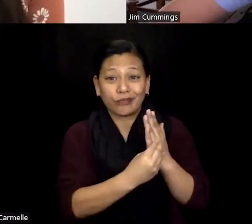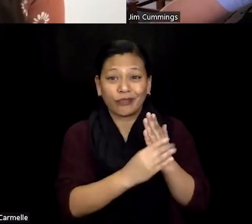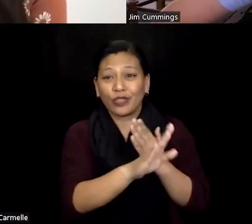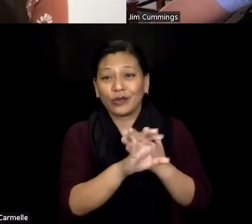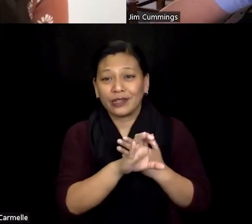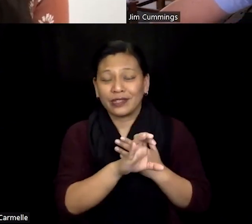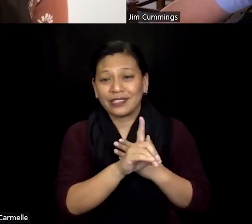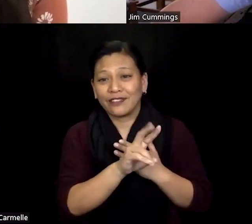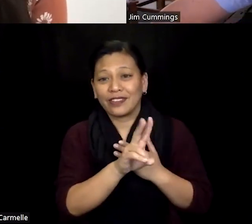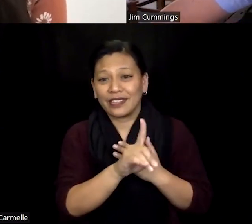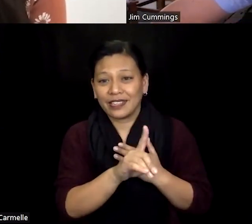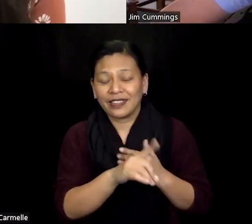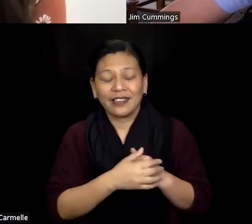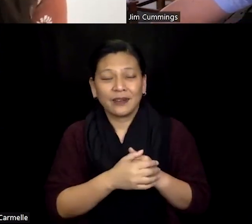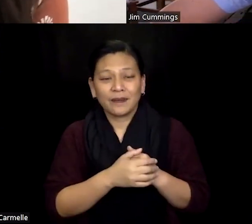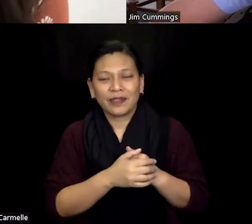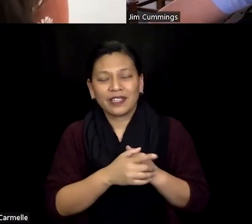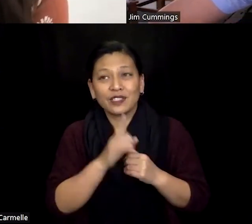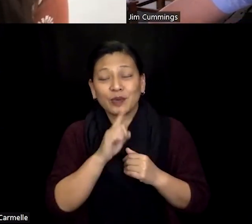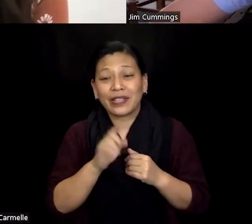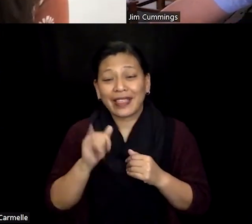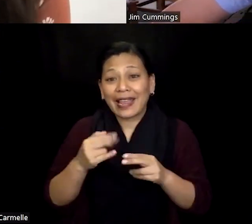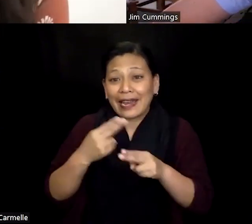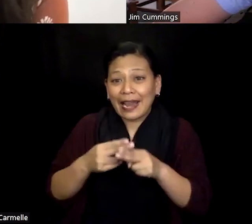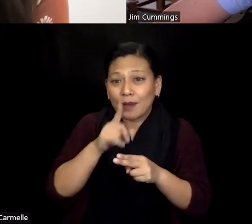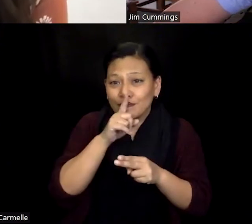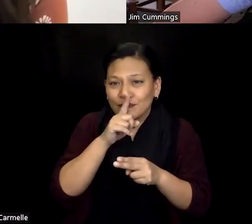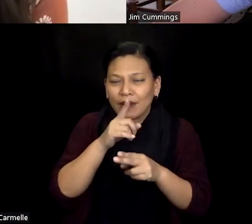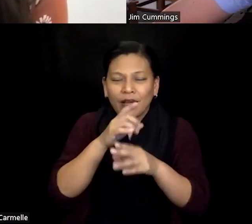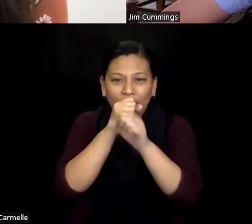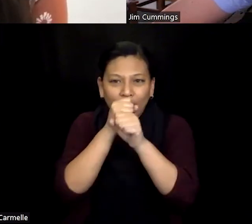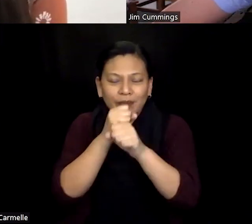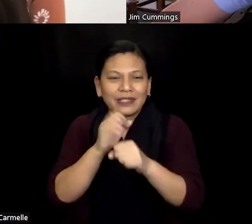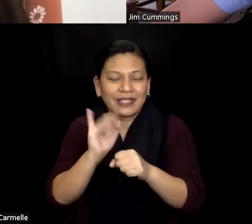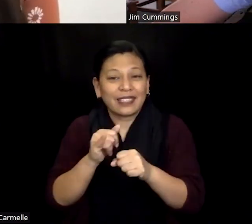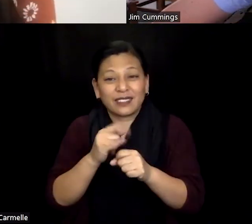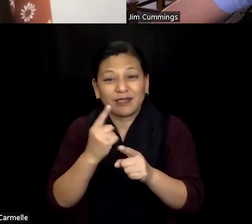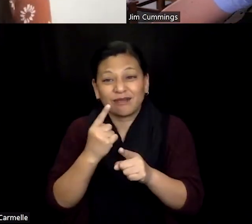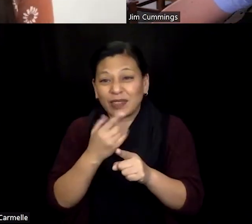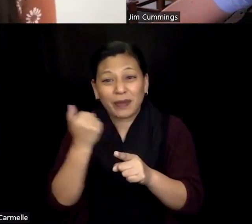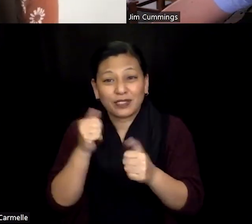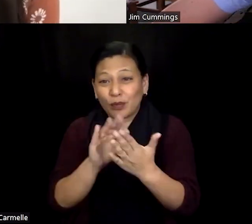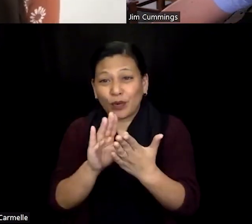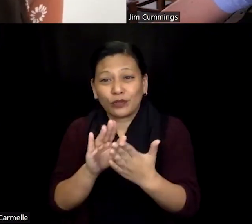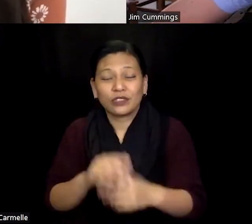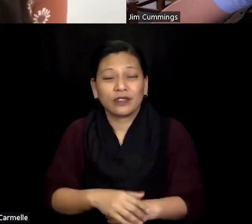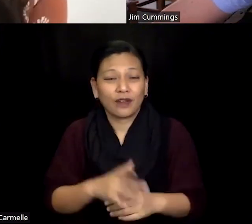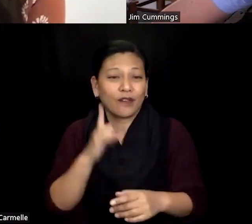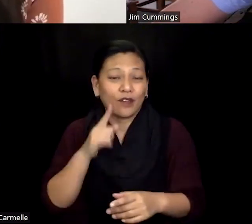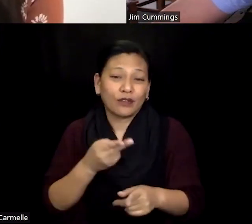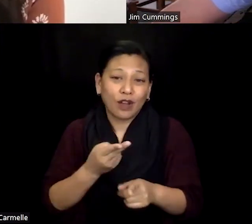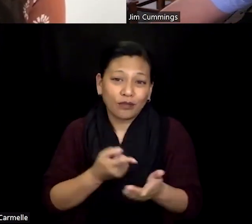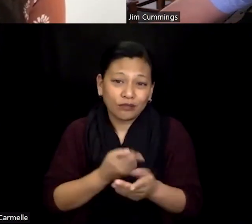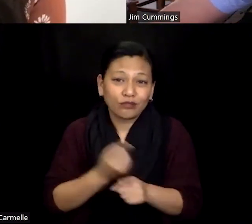Yeah. It's an interesting thing that anonymously is like the right way or like, you know, the most effective way of doing these things.